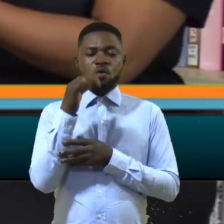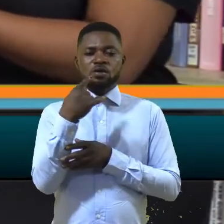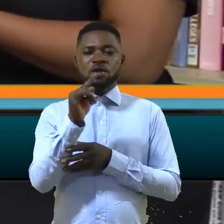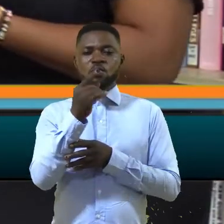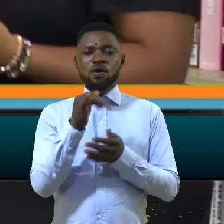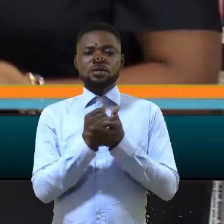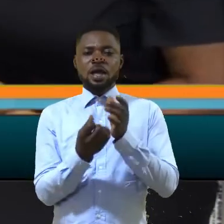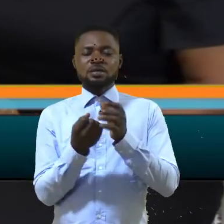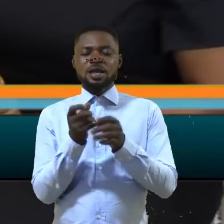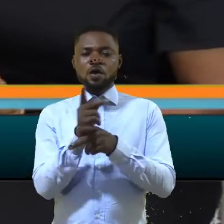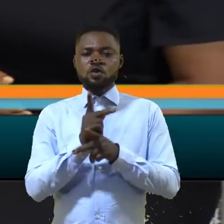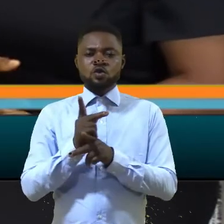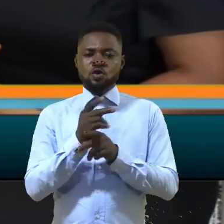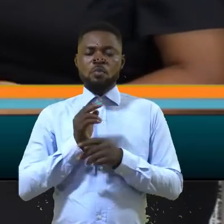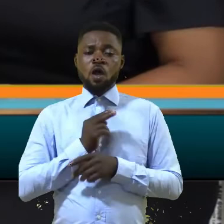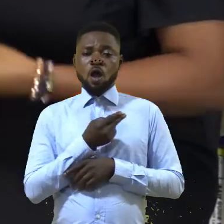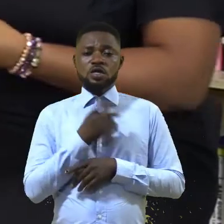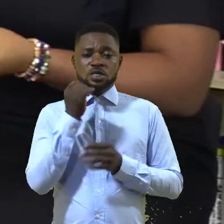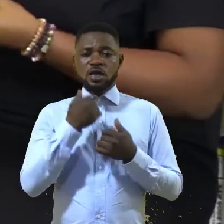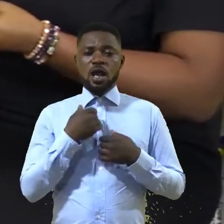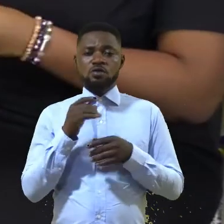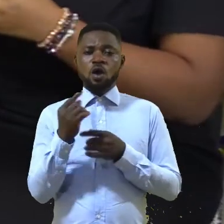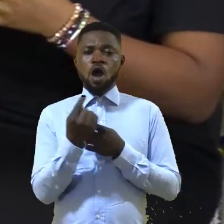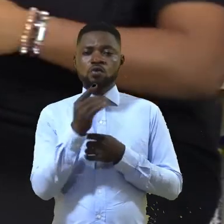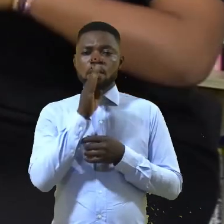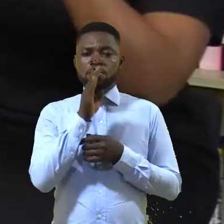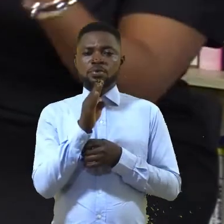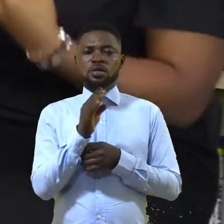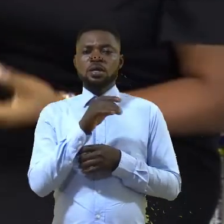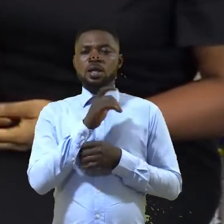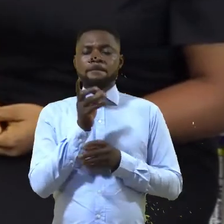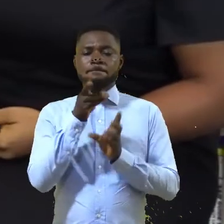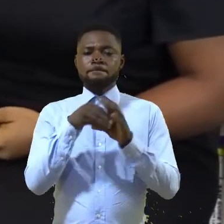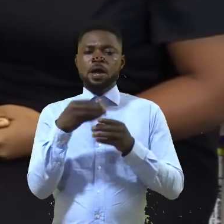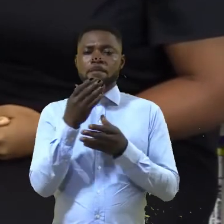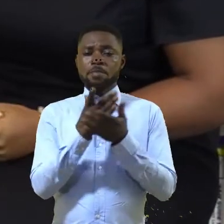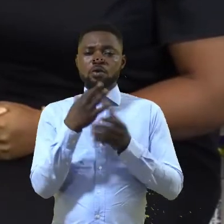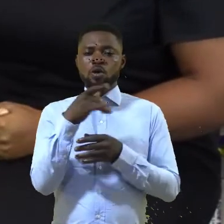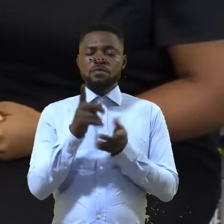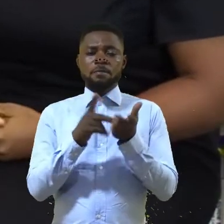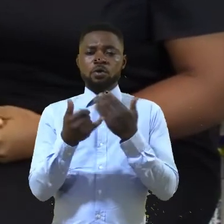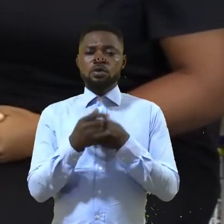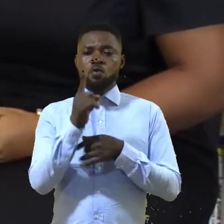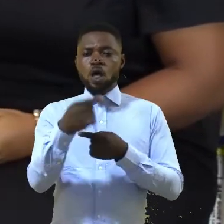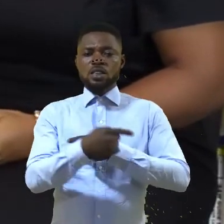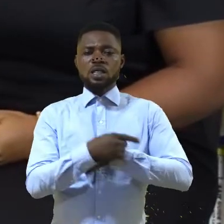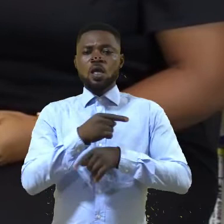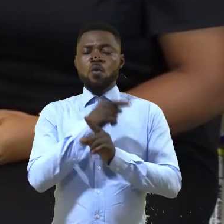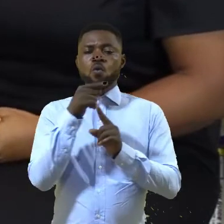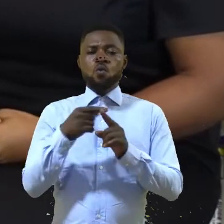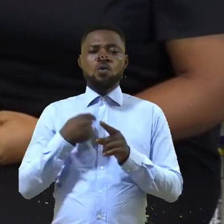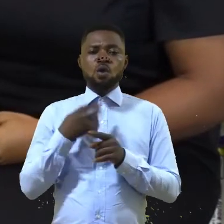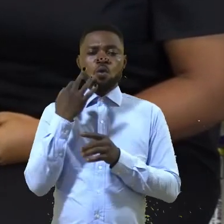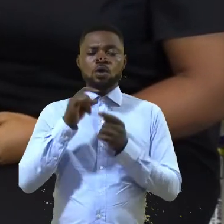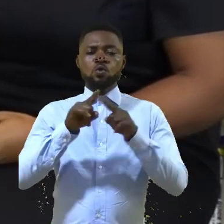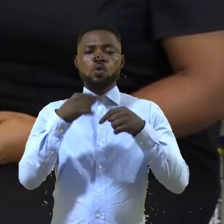one that groomed us. So she has always been part of the project. And I remember a day when we were to